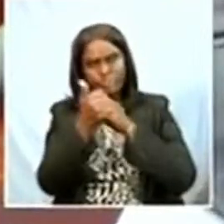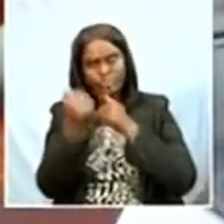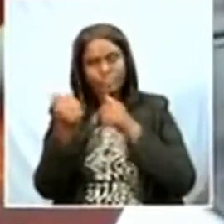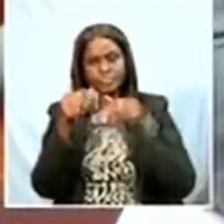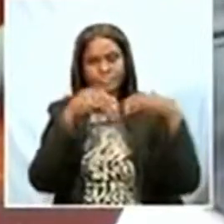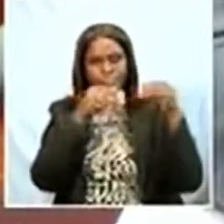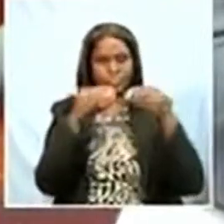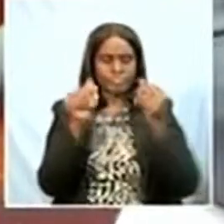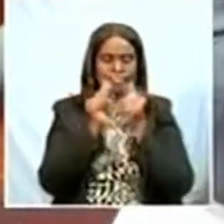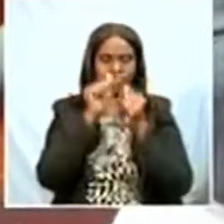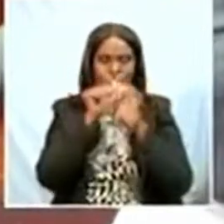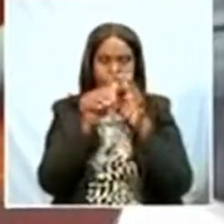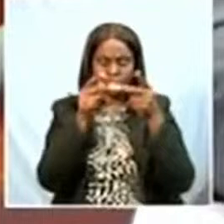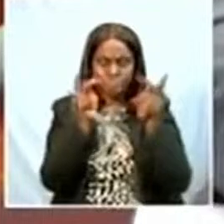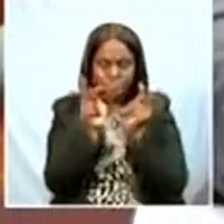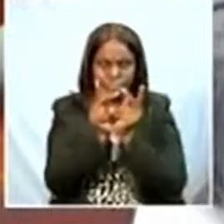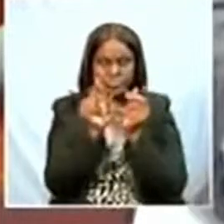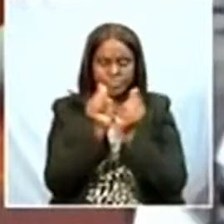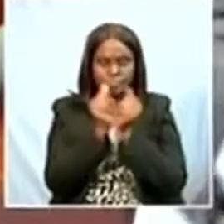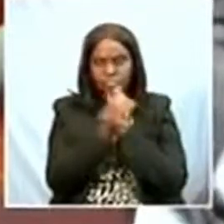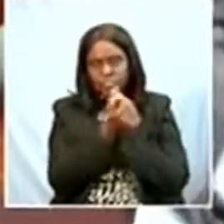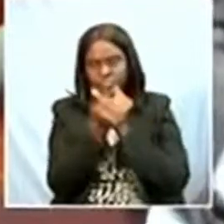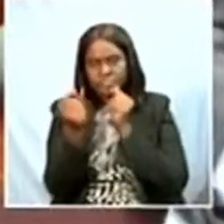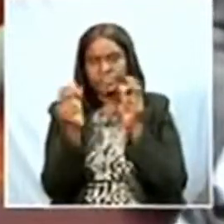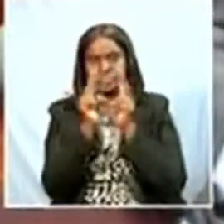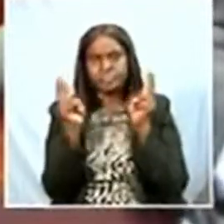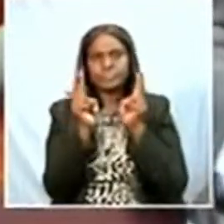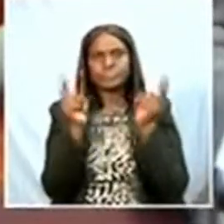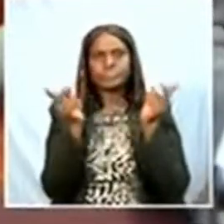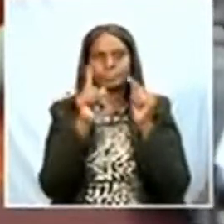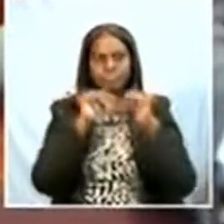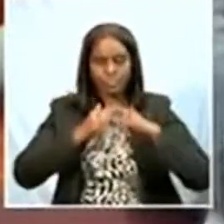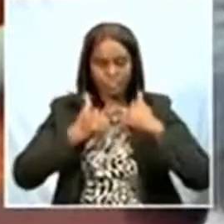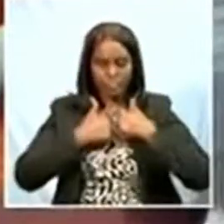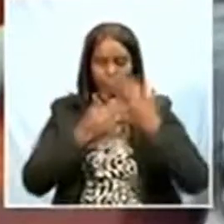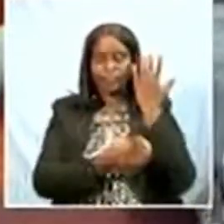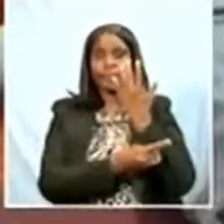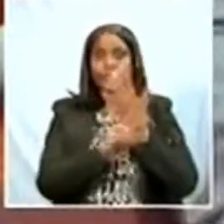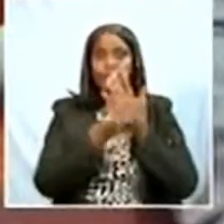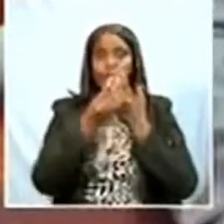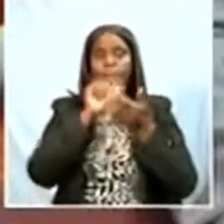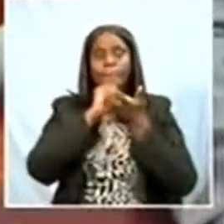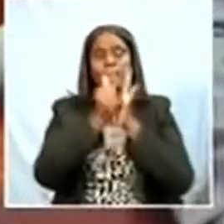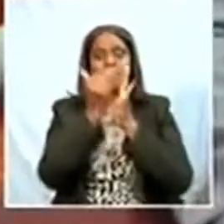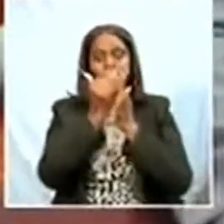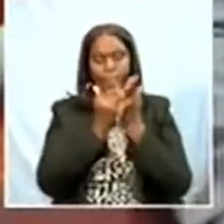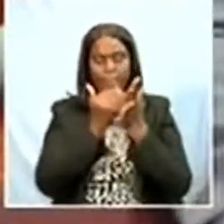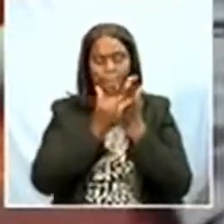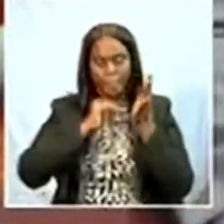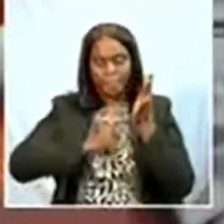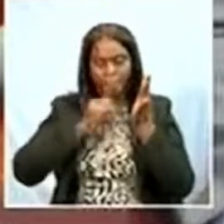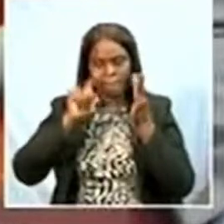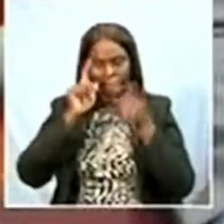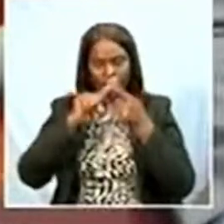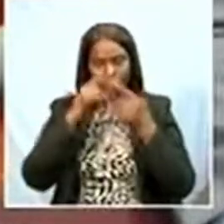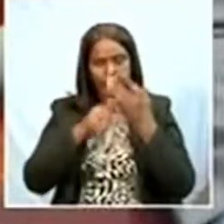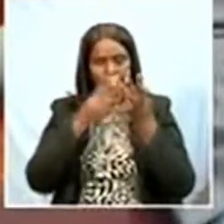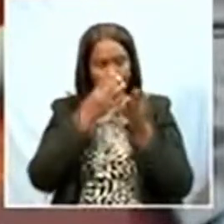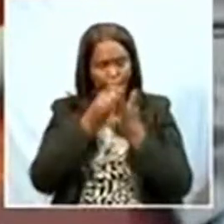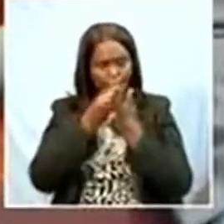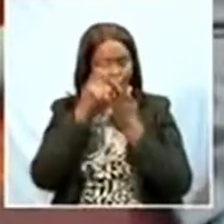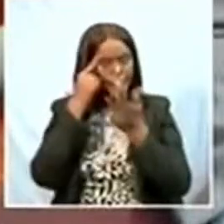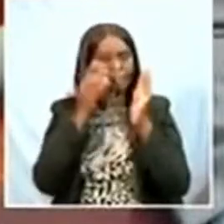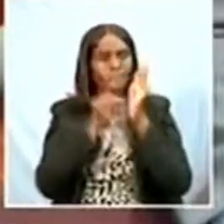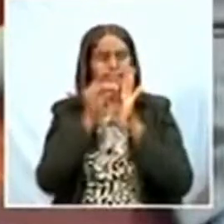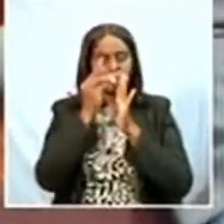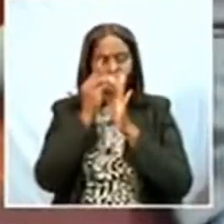region, and the like. So as long as we have a development agenda, we really need financing for development.